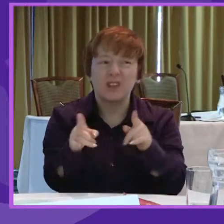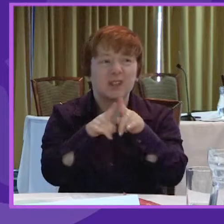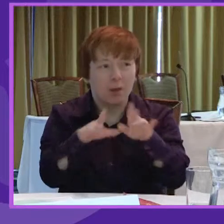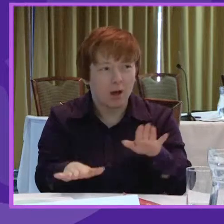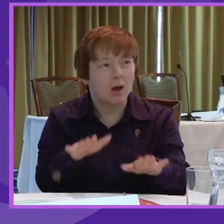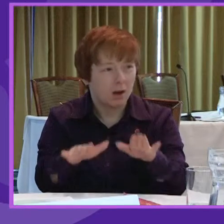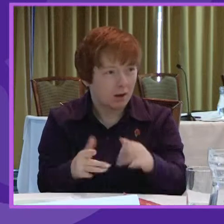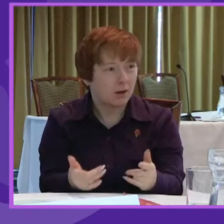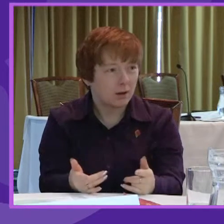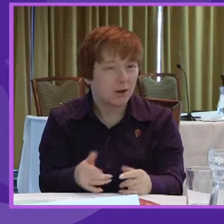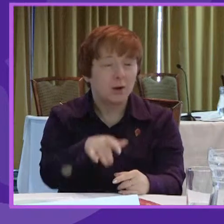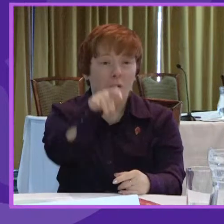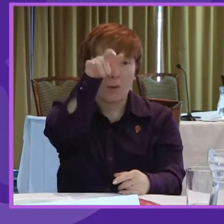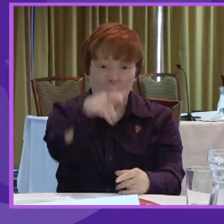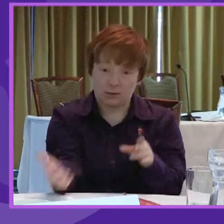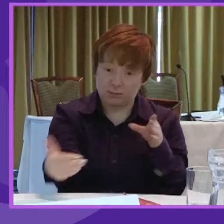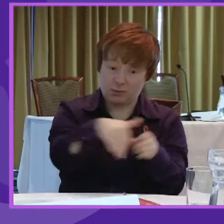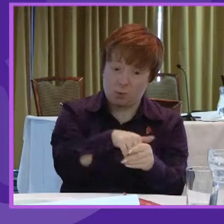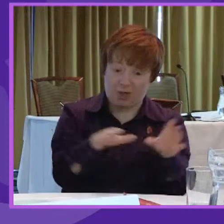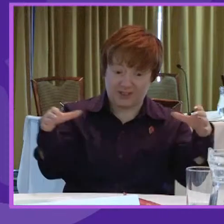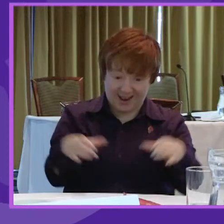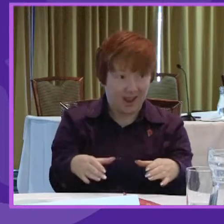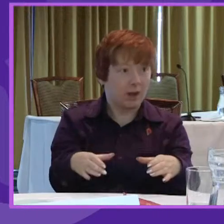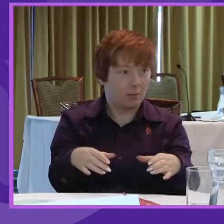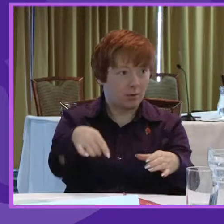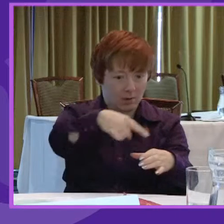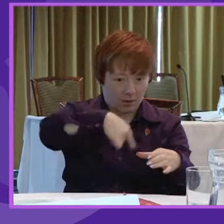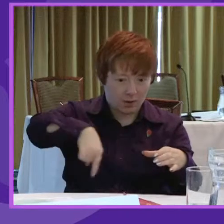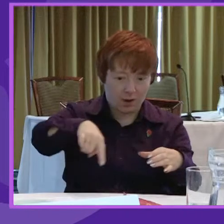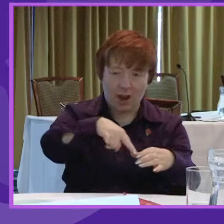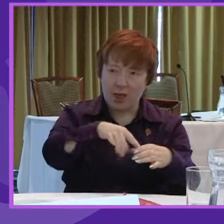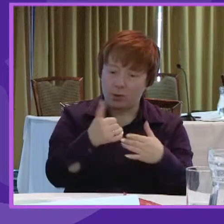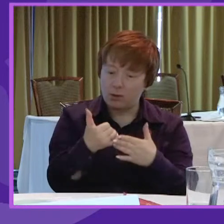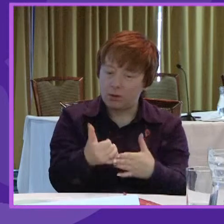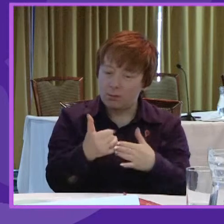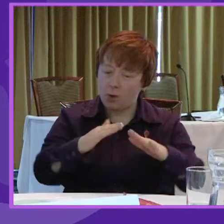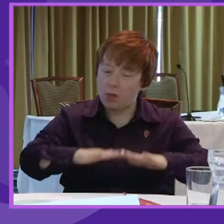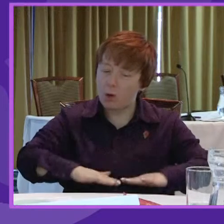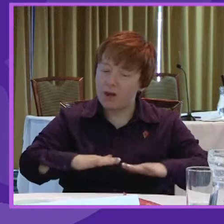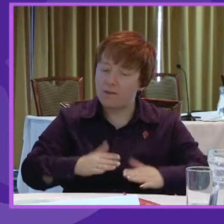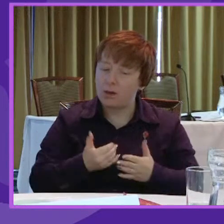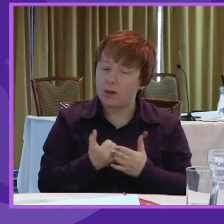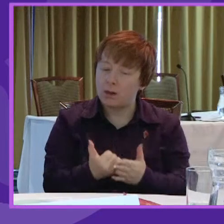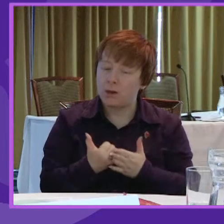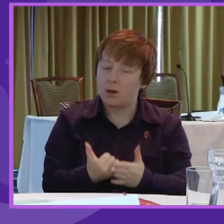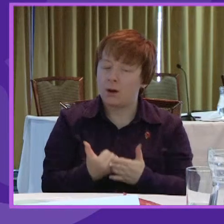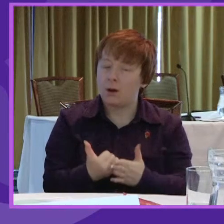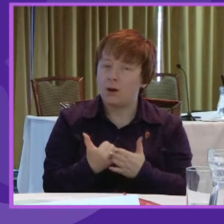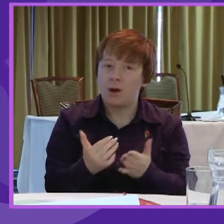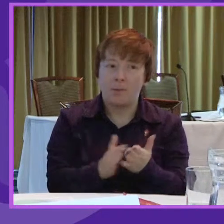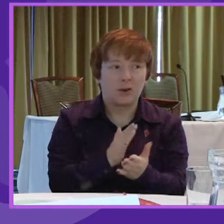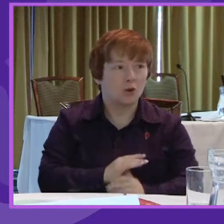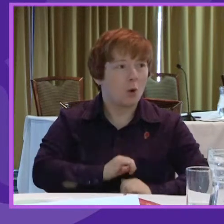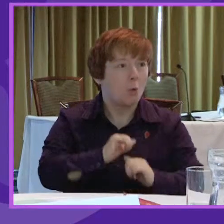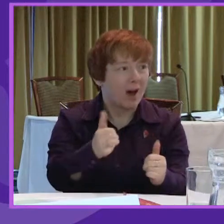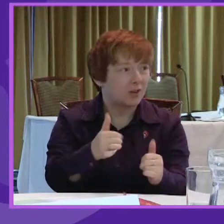tells a similar story. So the person is embedded in the team and they support those low-level interventions that keep people well, so people